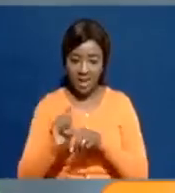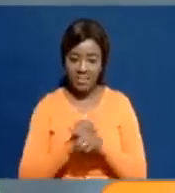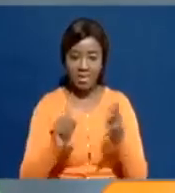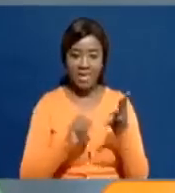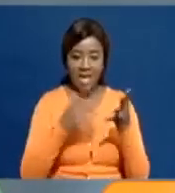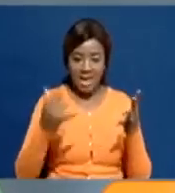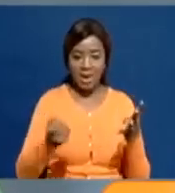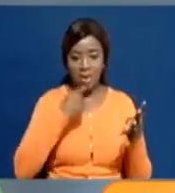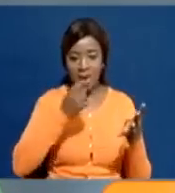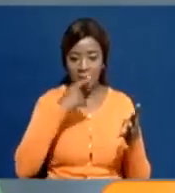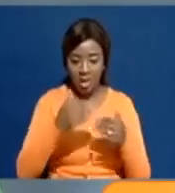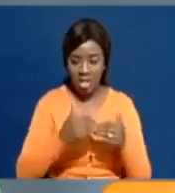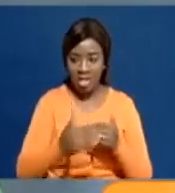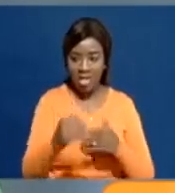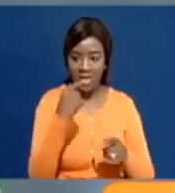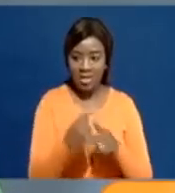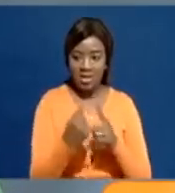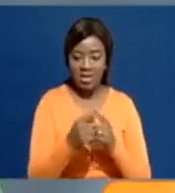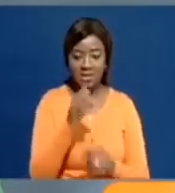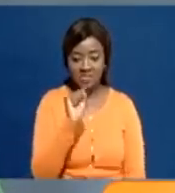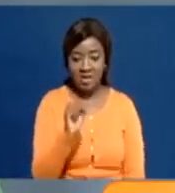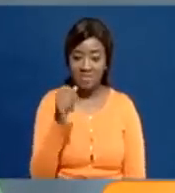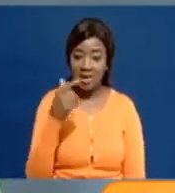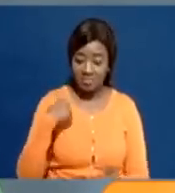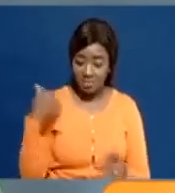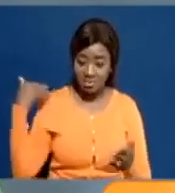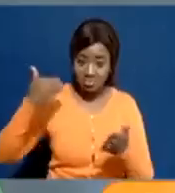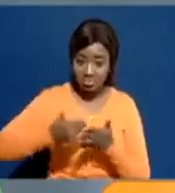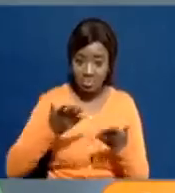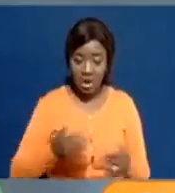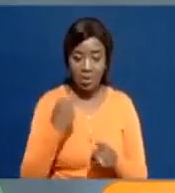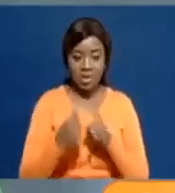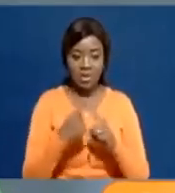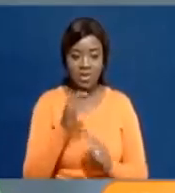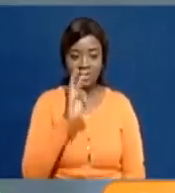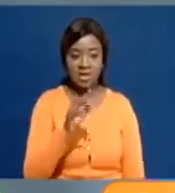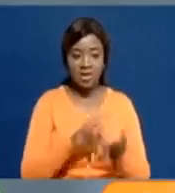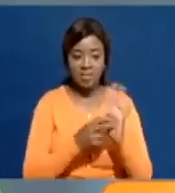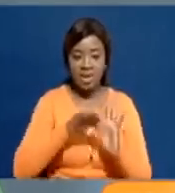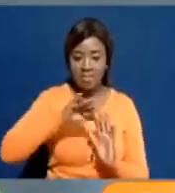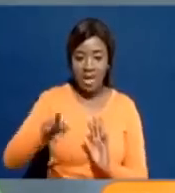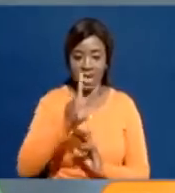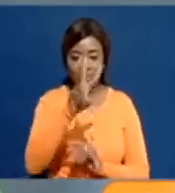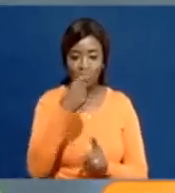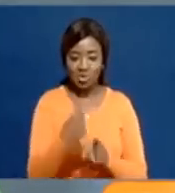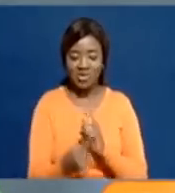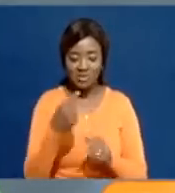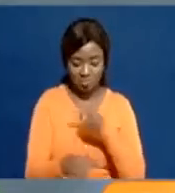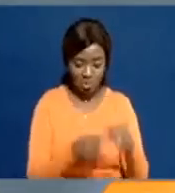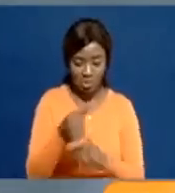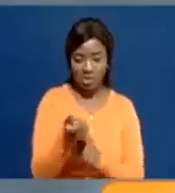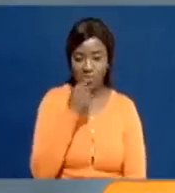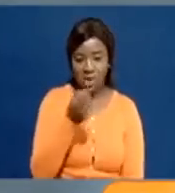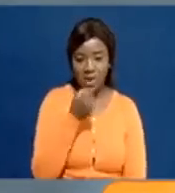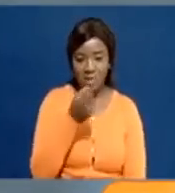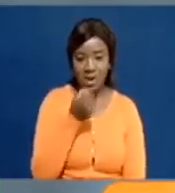right now. For the next 5 years, this is my year 3. Wow. So I still have 2 more years to go as I finish